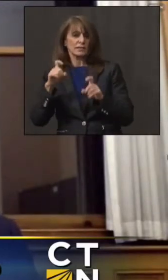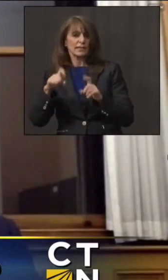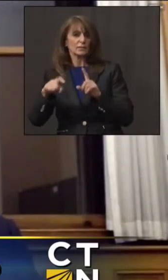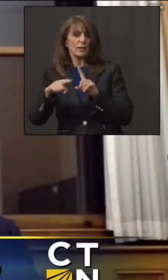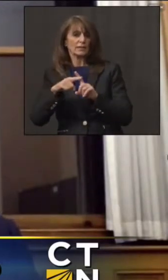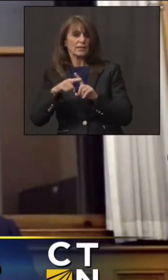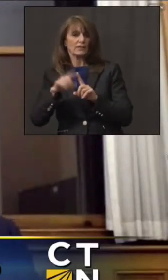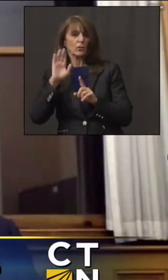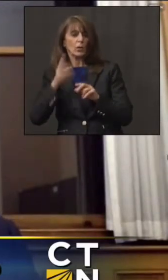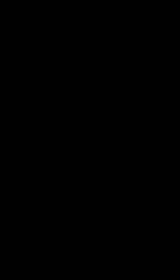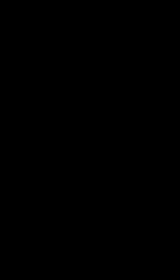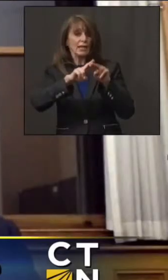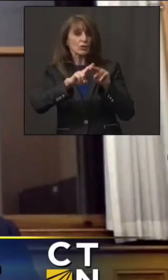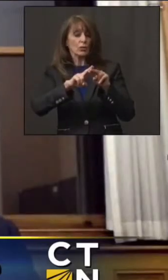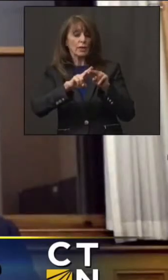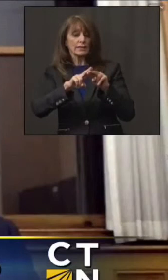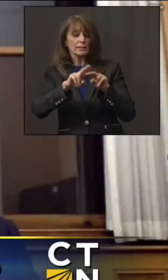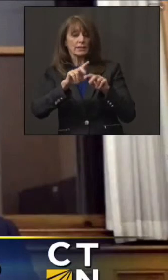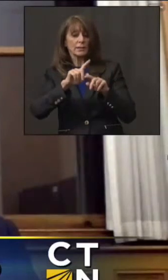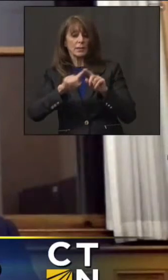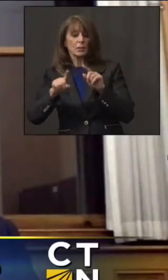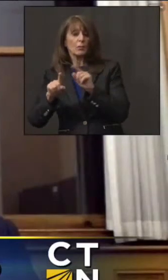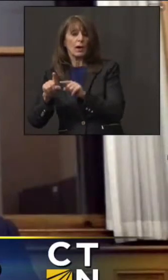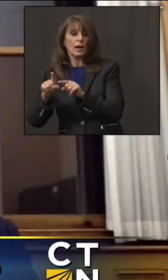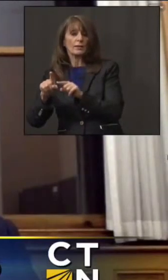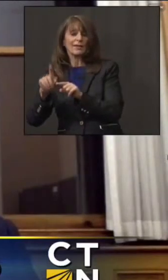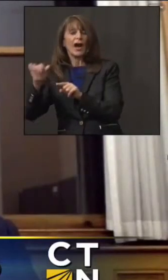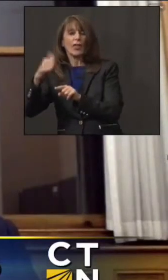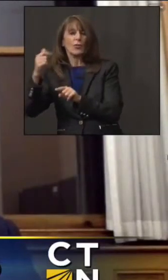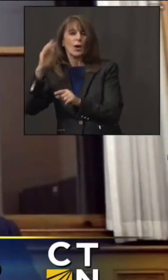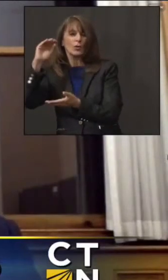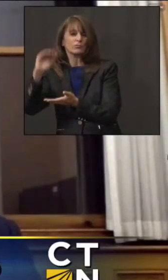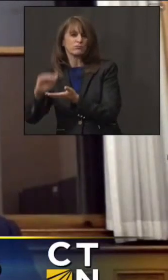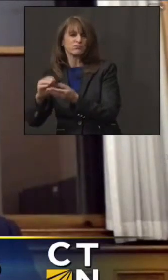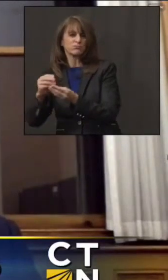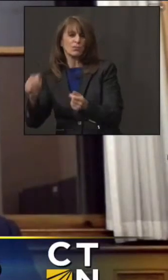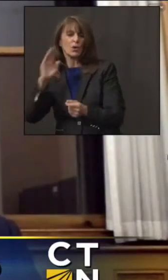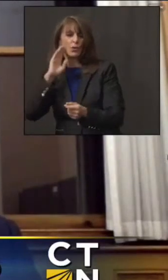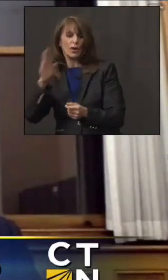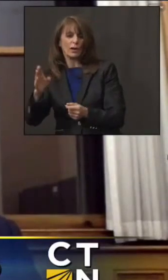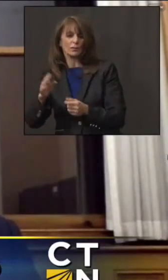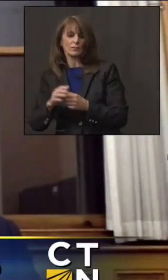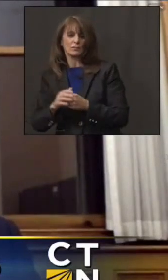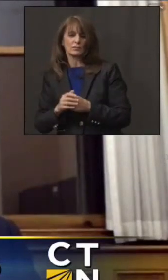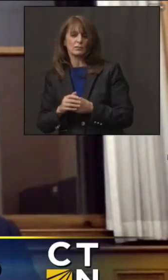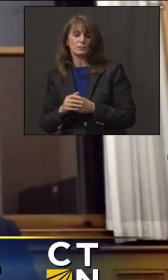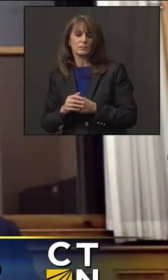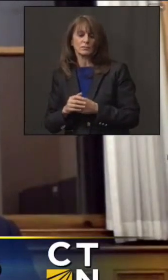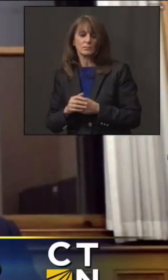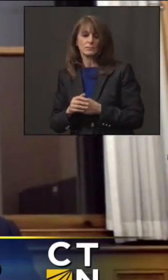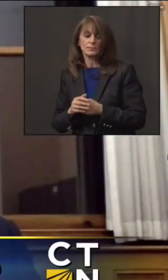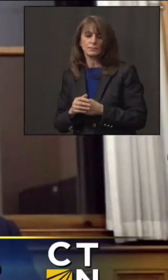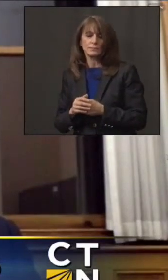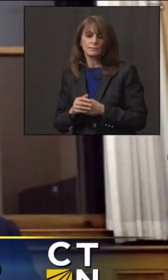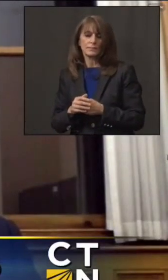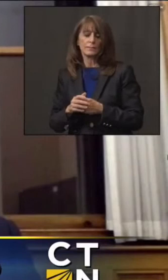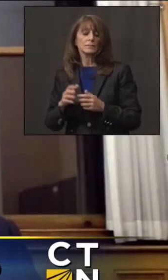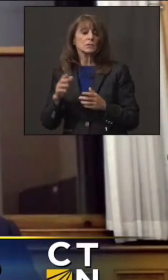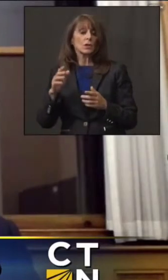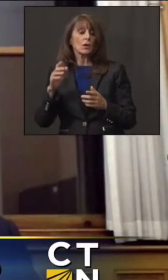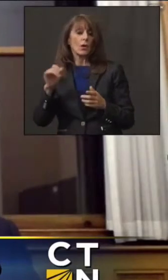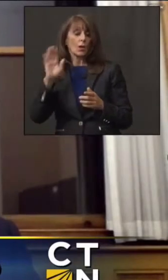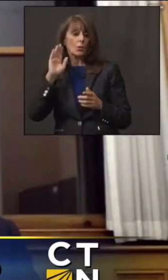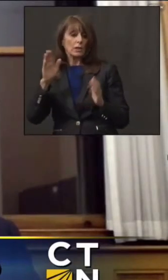to increase a little bit with that higher ed testing going away for this month and last week for that matter. So if anything, I would